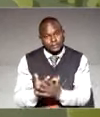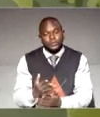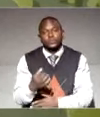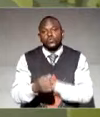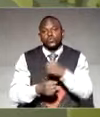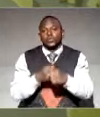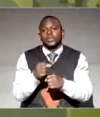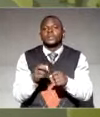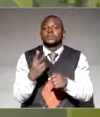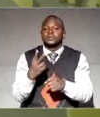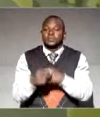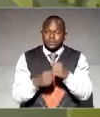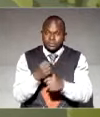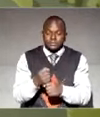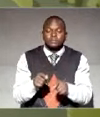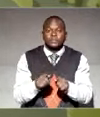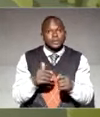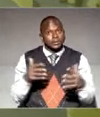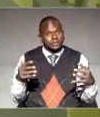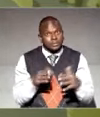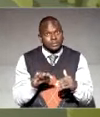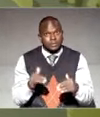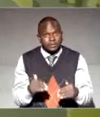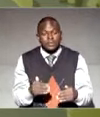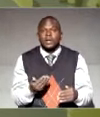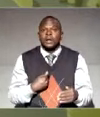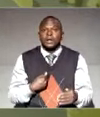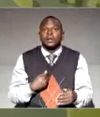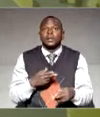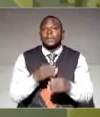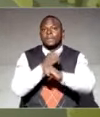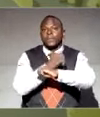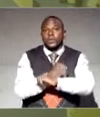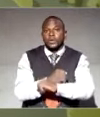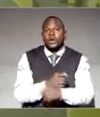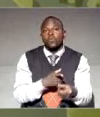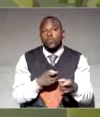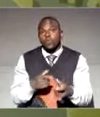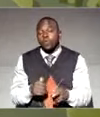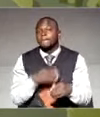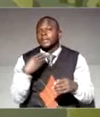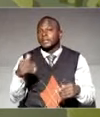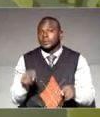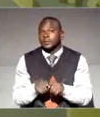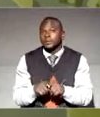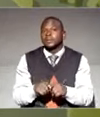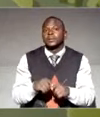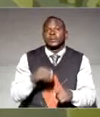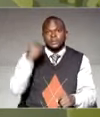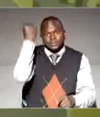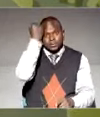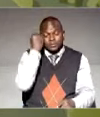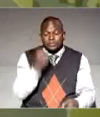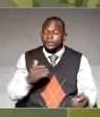it was established that he fell short of his lawful mandate of protecting war materials. This was after prosecution proved